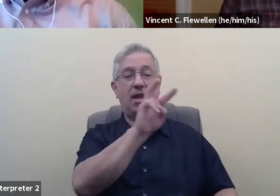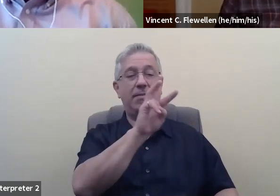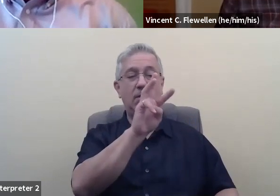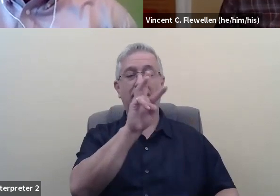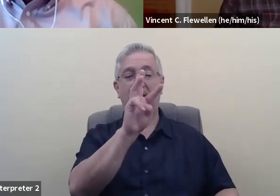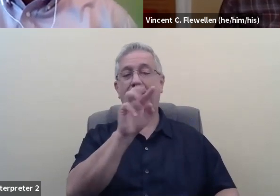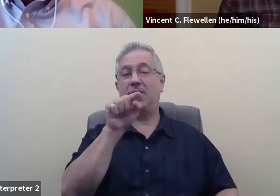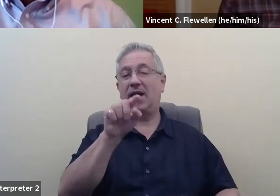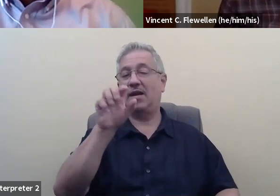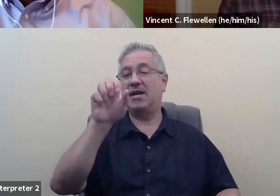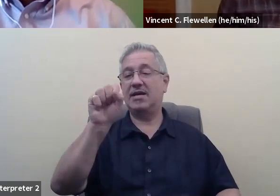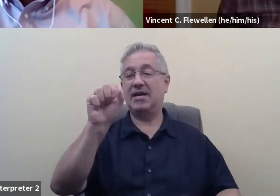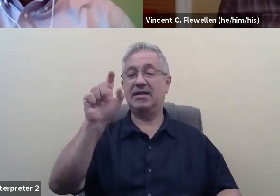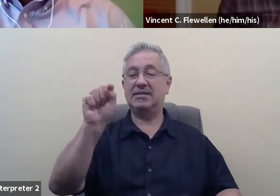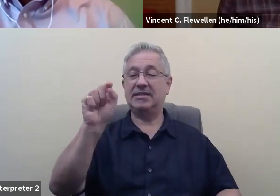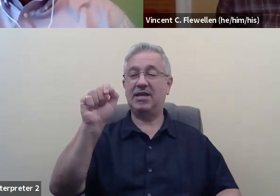www.starkloff.org. That's